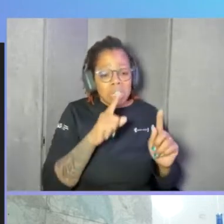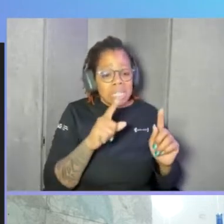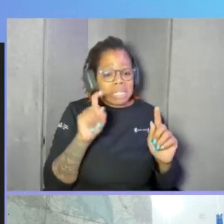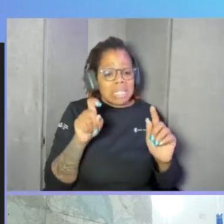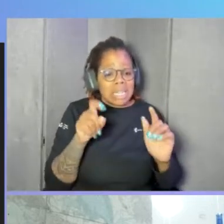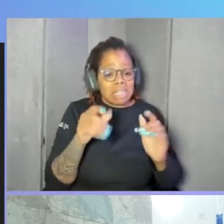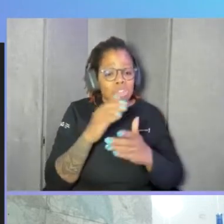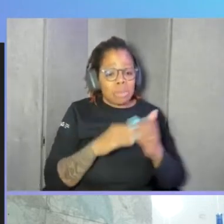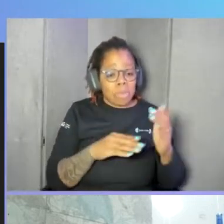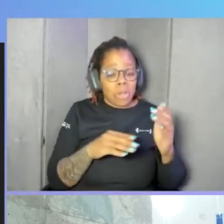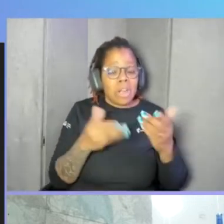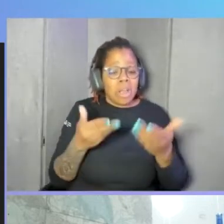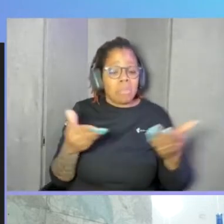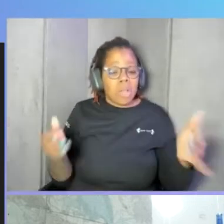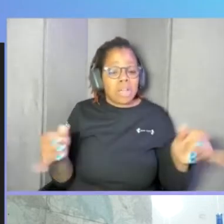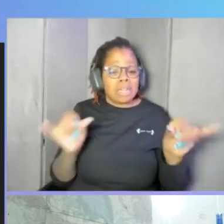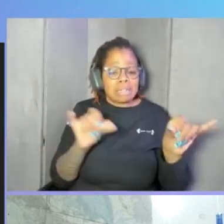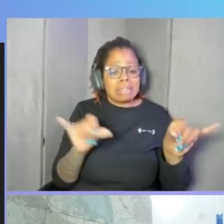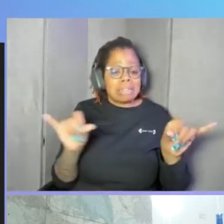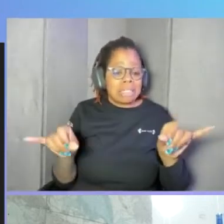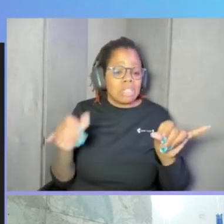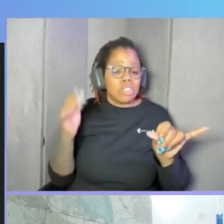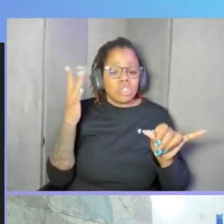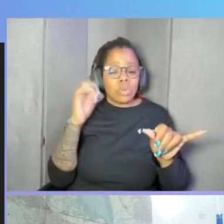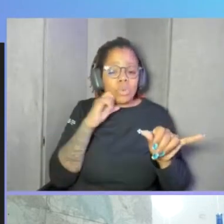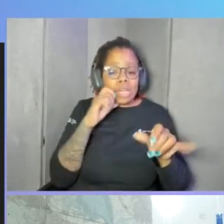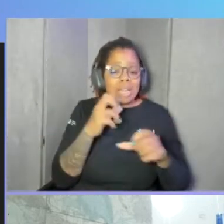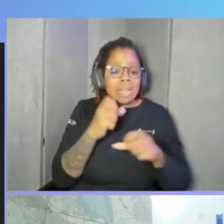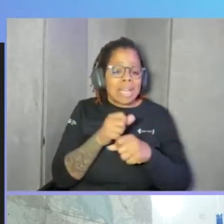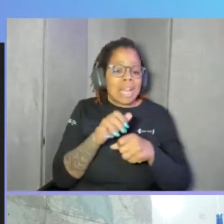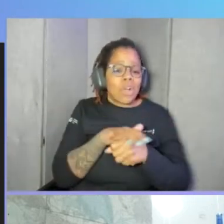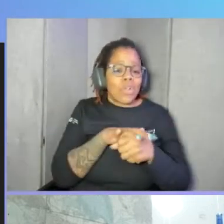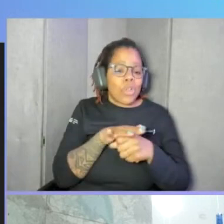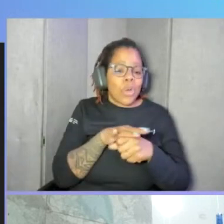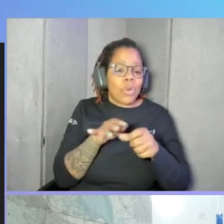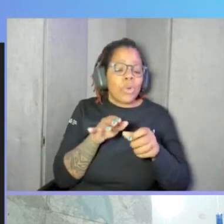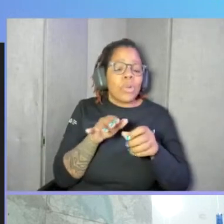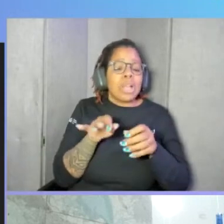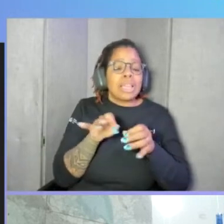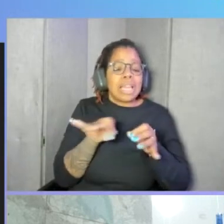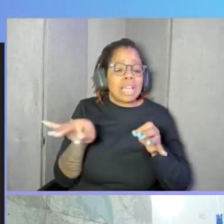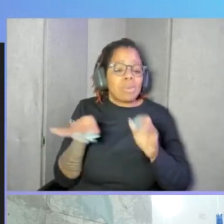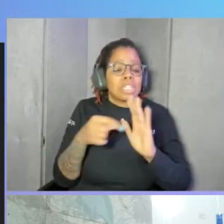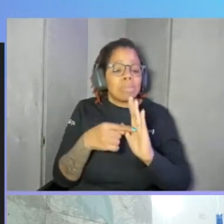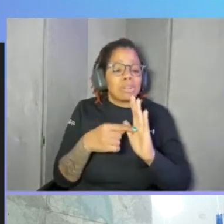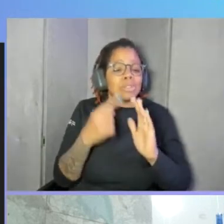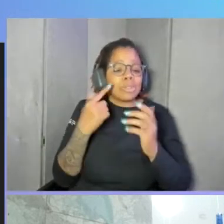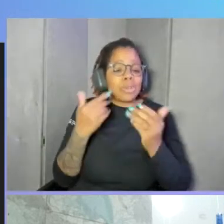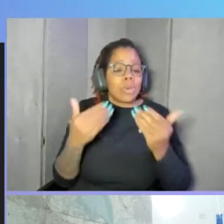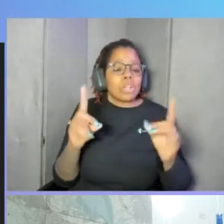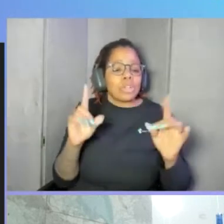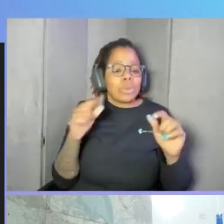product consistency. So why not get a local language model to do it for you?